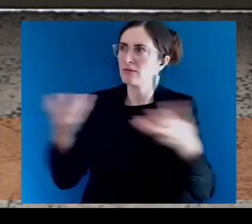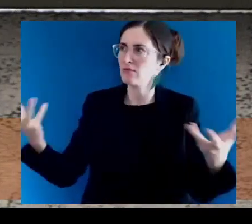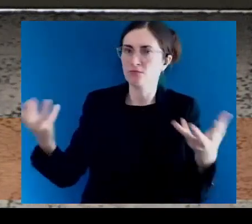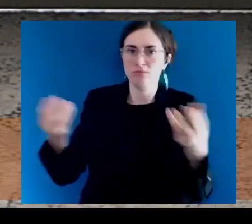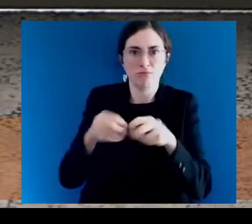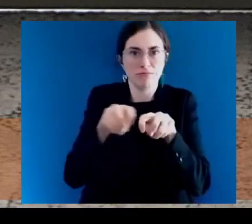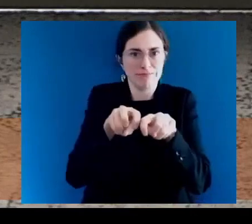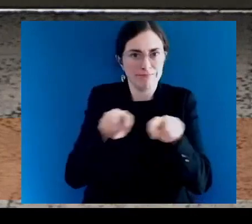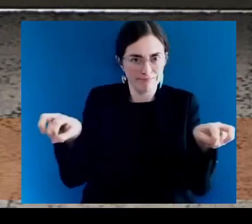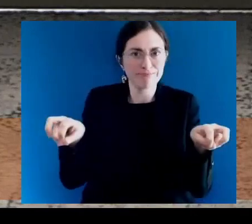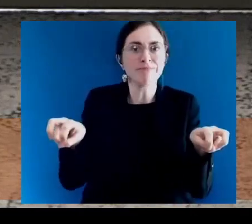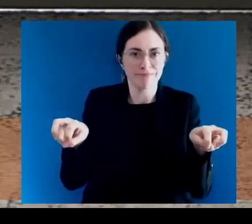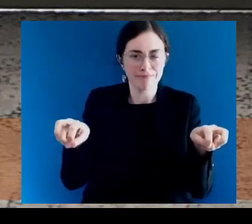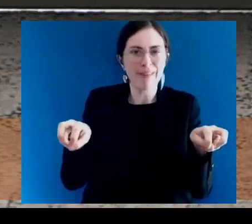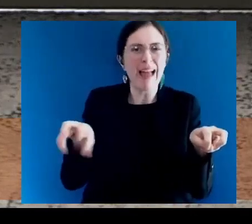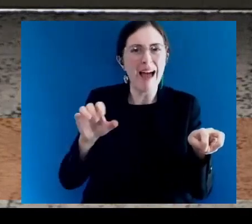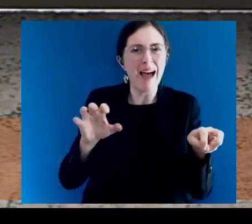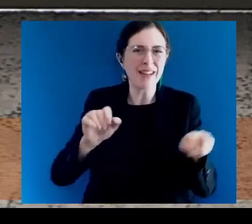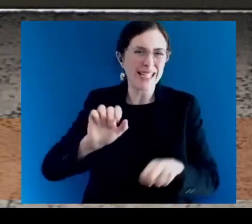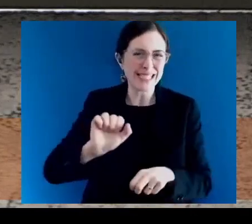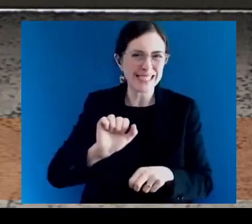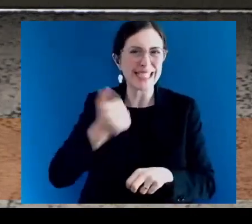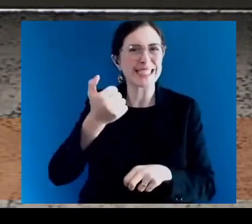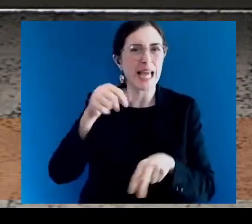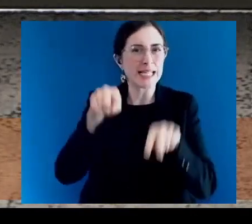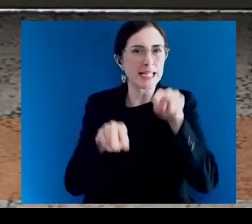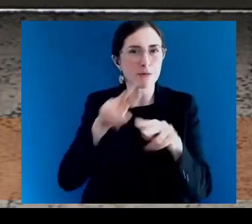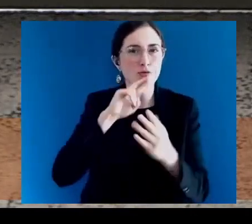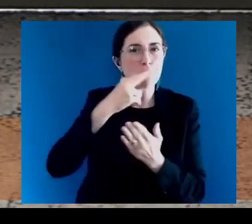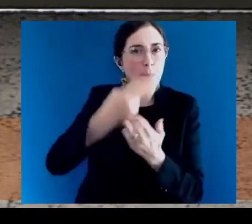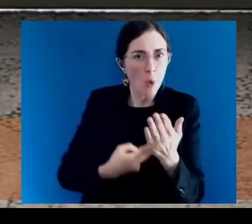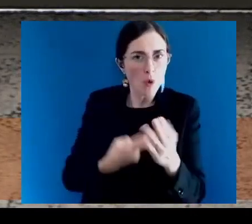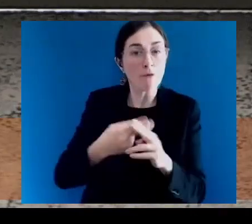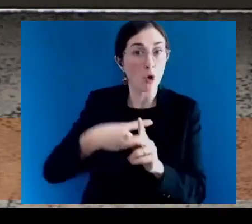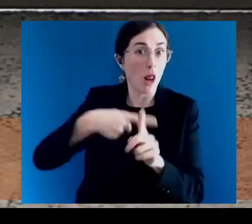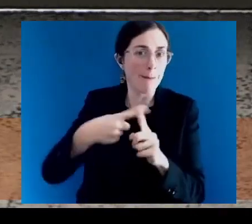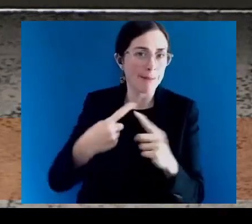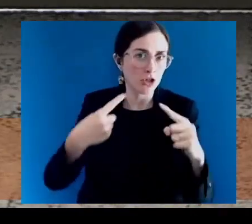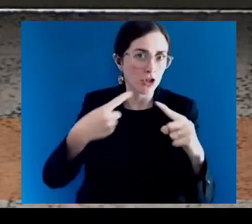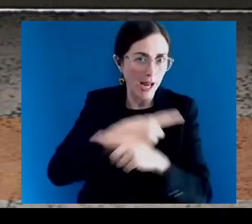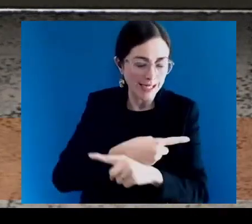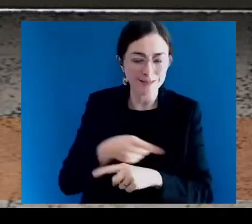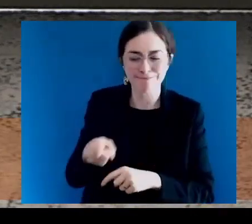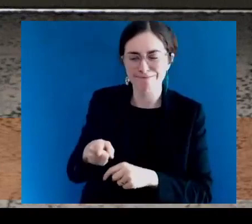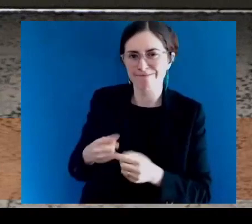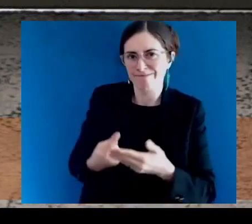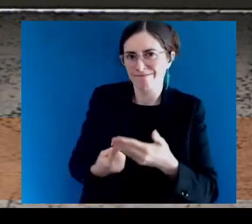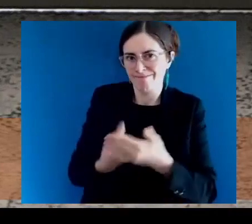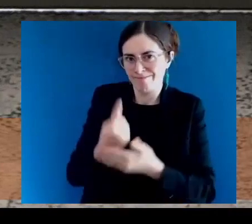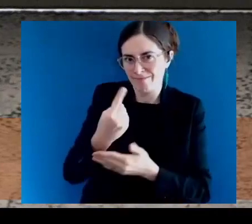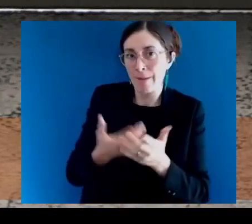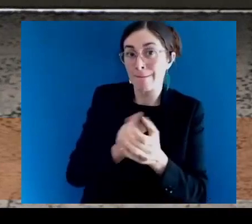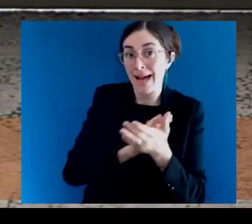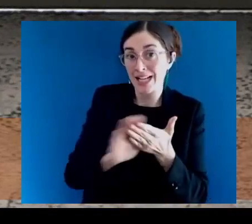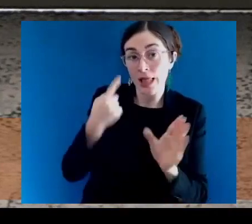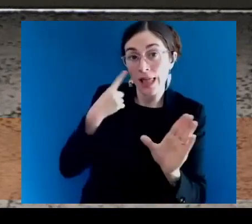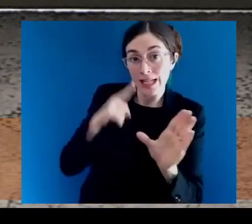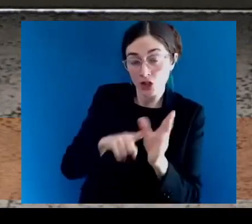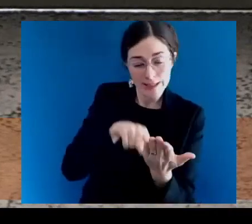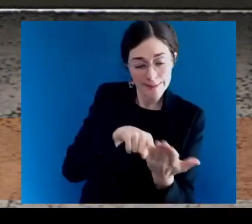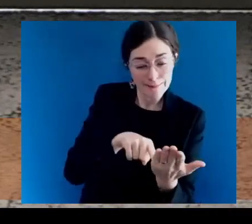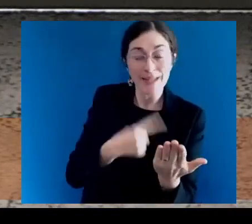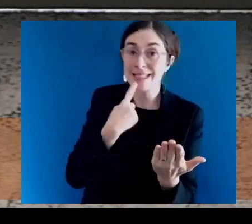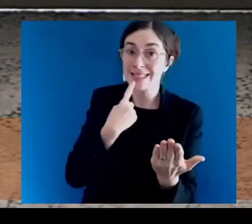Synthesis report, the 6th assessment report delivered in March last year, is the authoritative statement of climate change